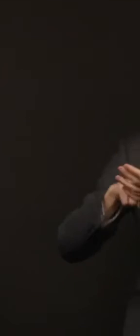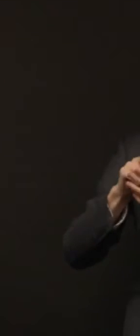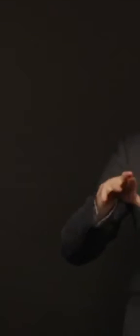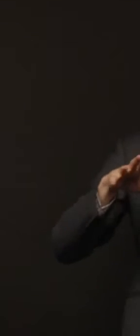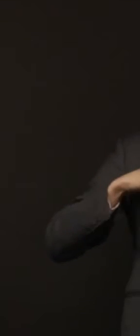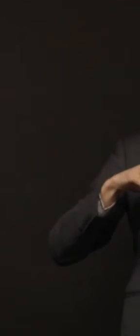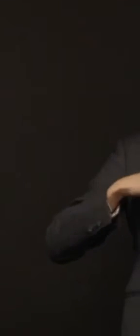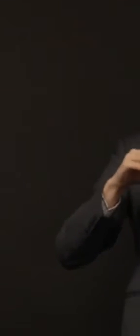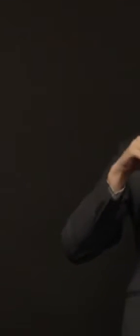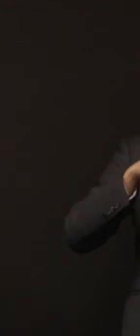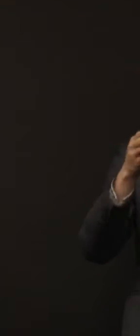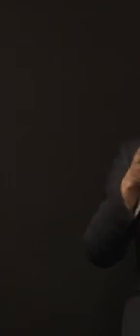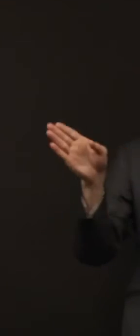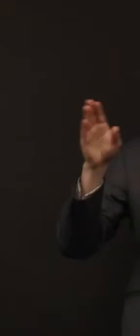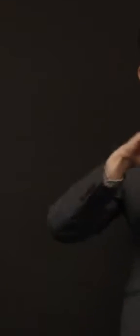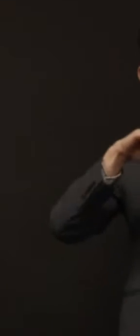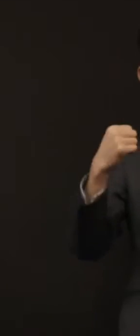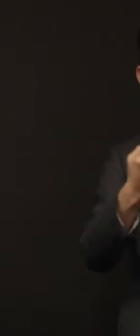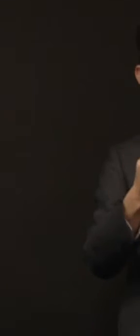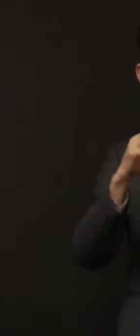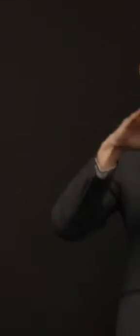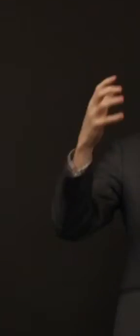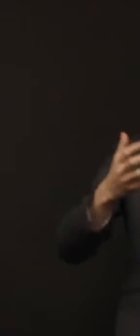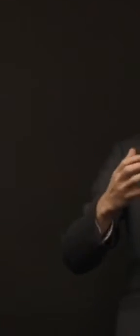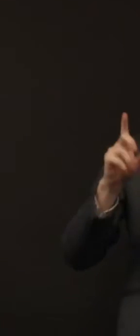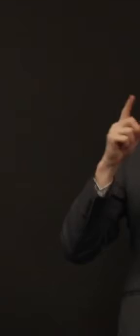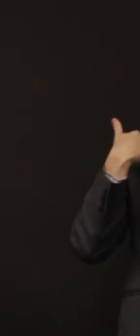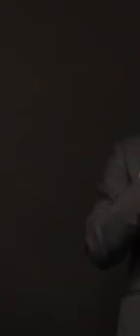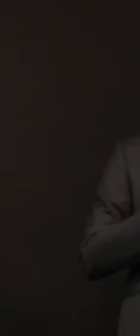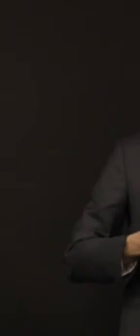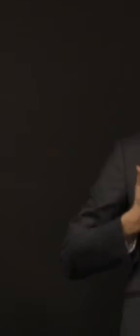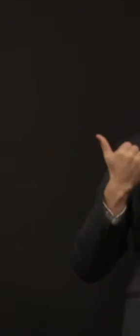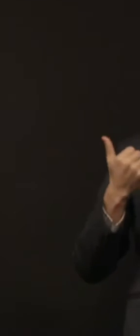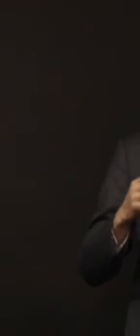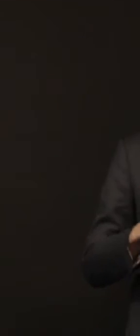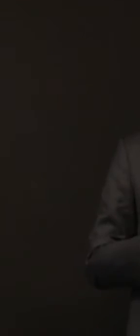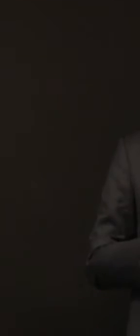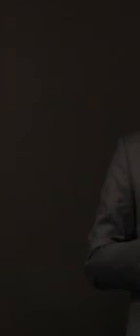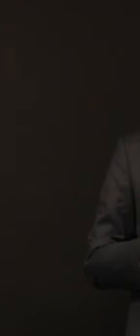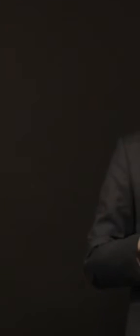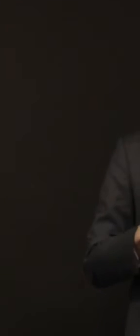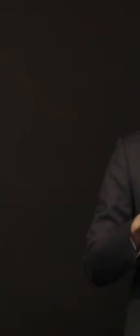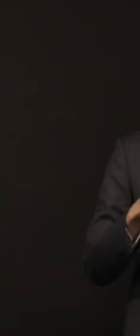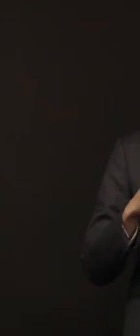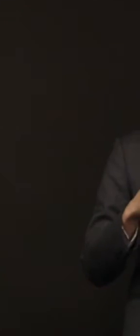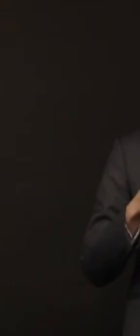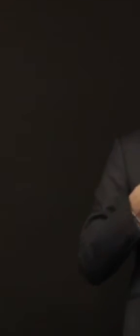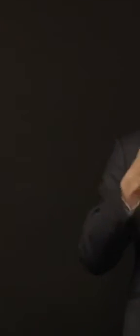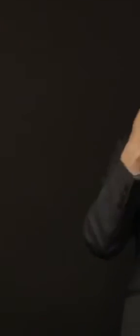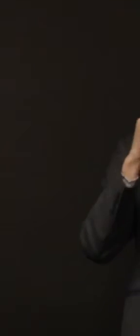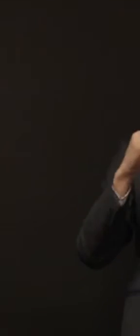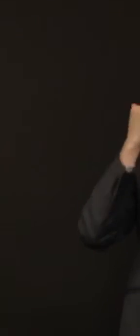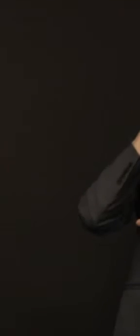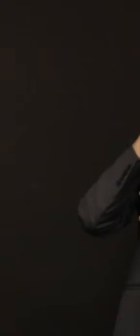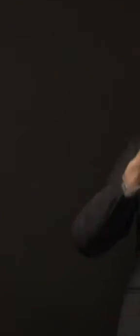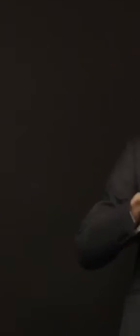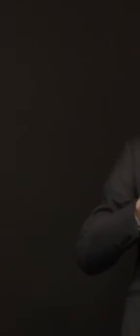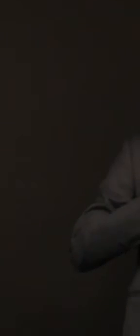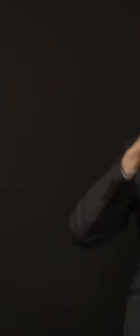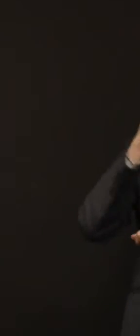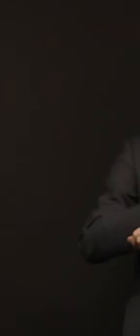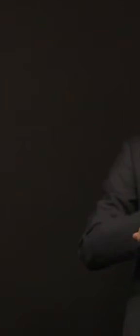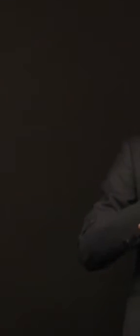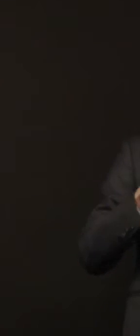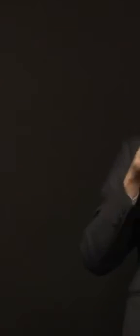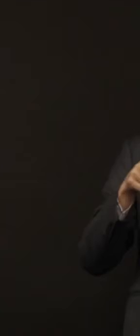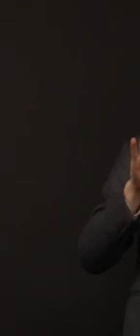in the broader world that we live in. And I see that through his eyes, and